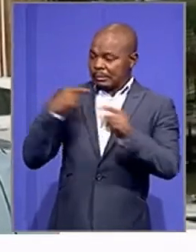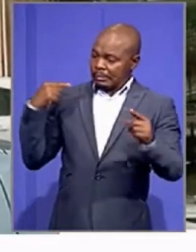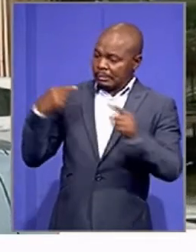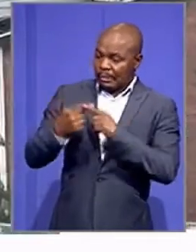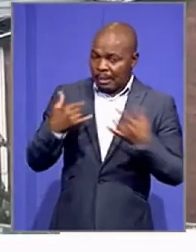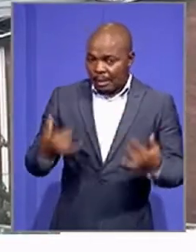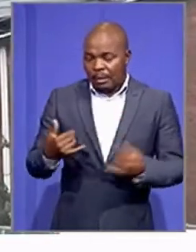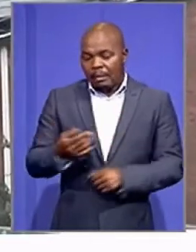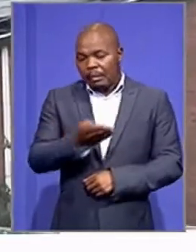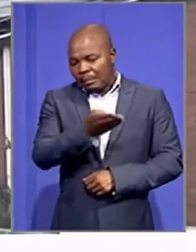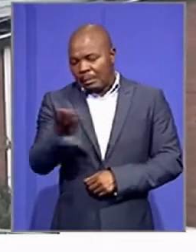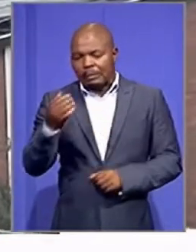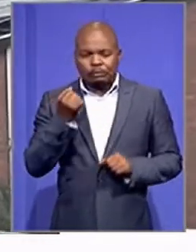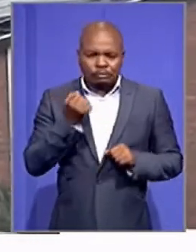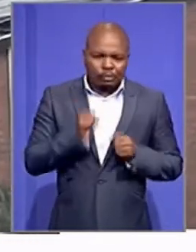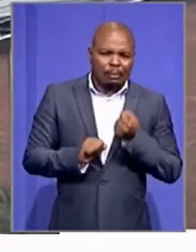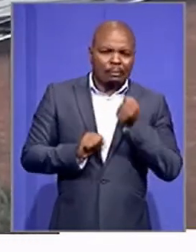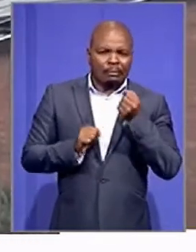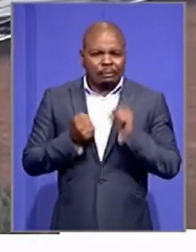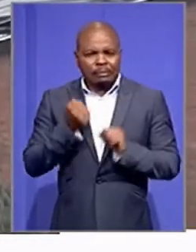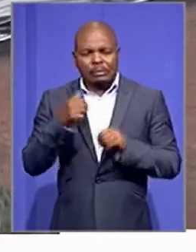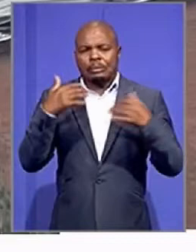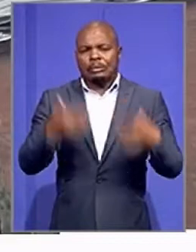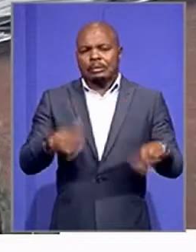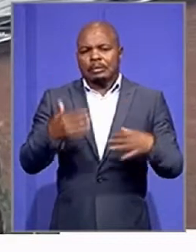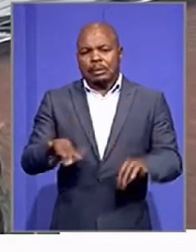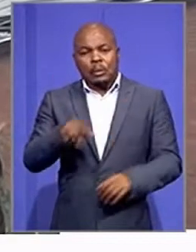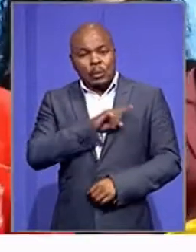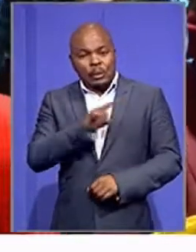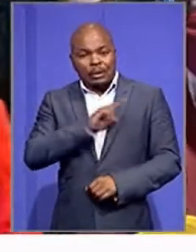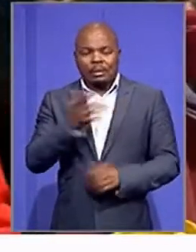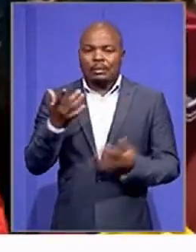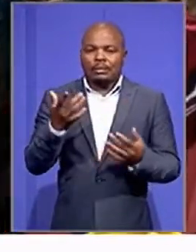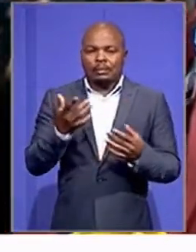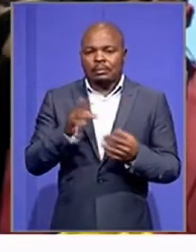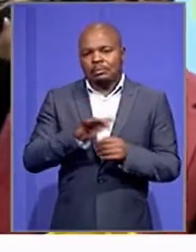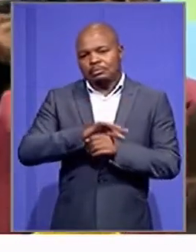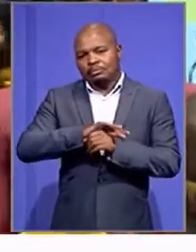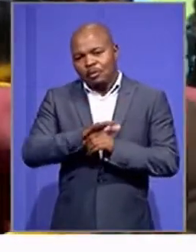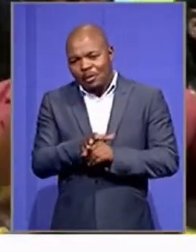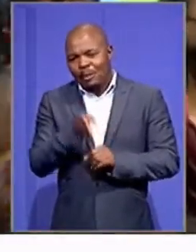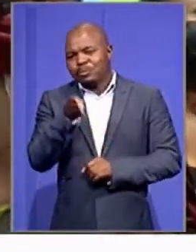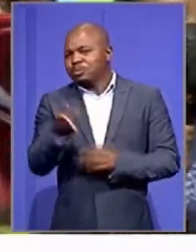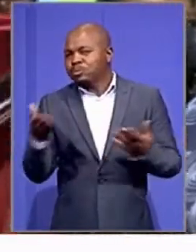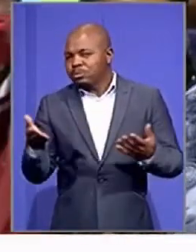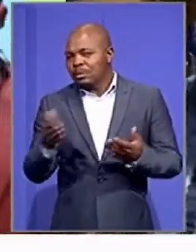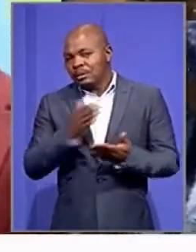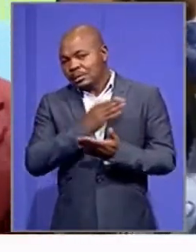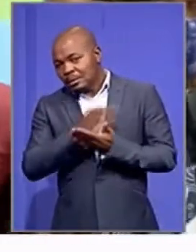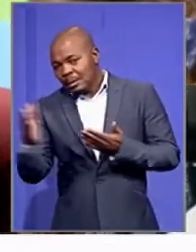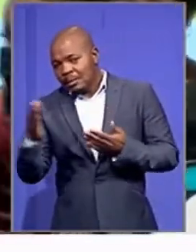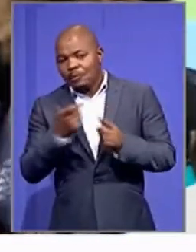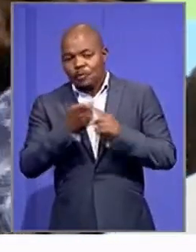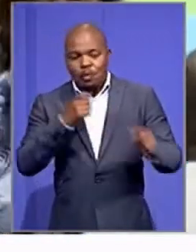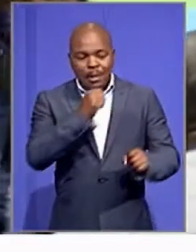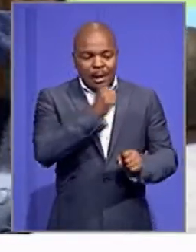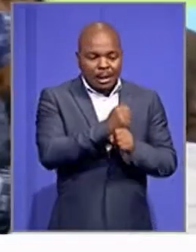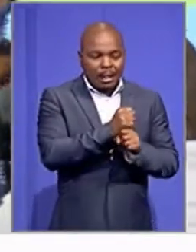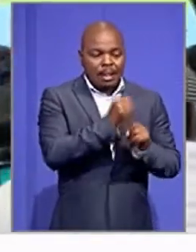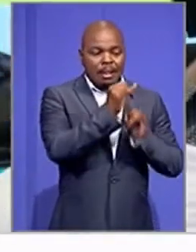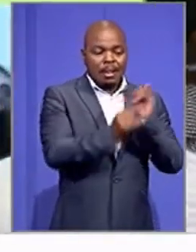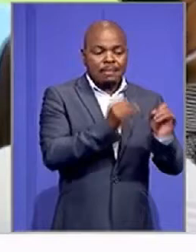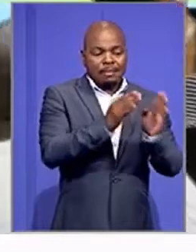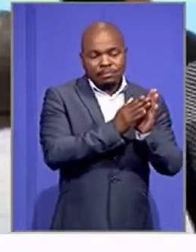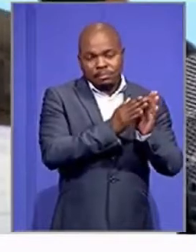that they had to face or confront this kind of contact during the COVID time. Some of them, even from grade 11, had